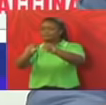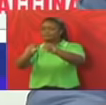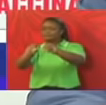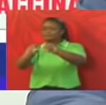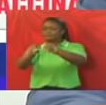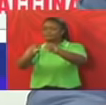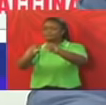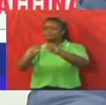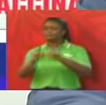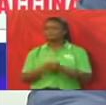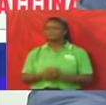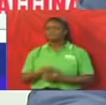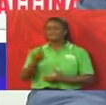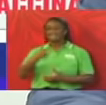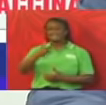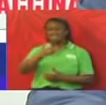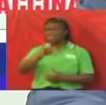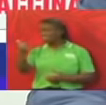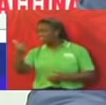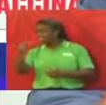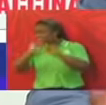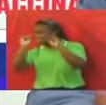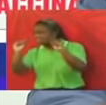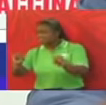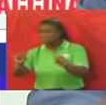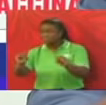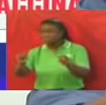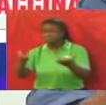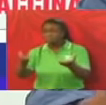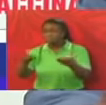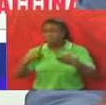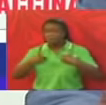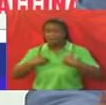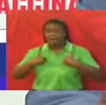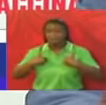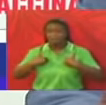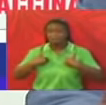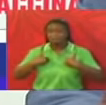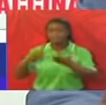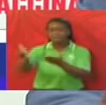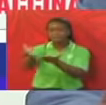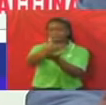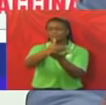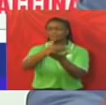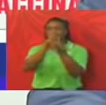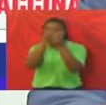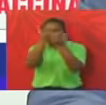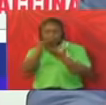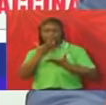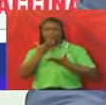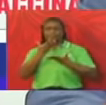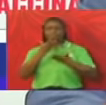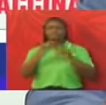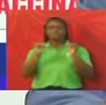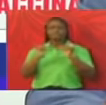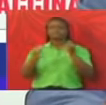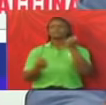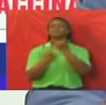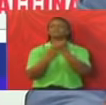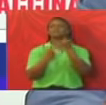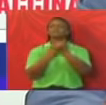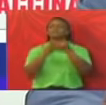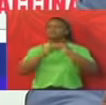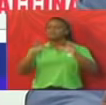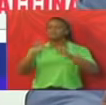other system that claims to be in place does not have the support of any data protection as far as